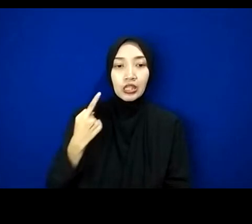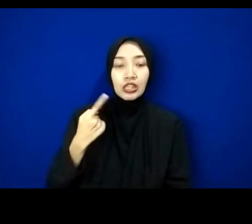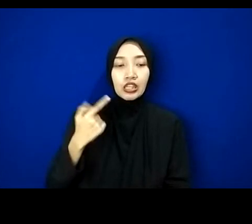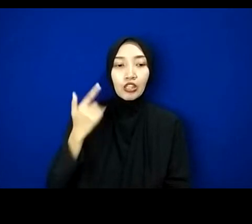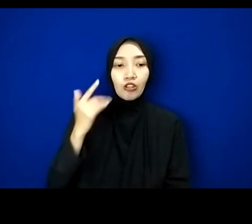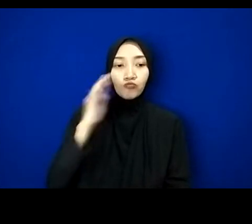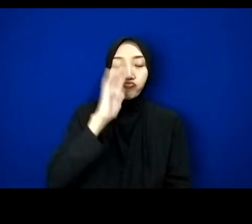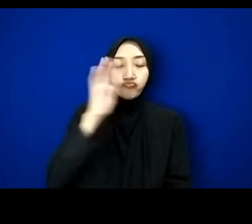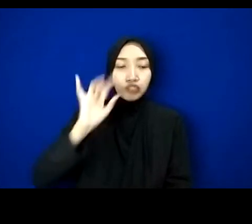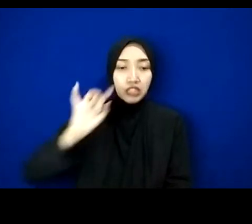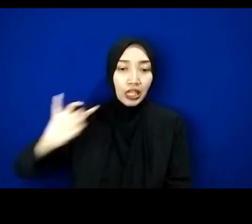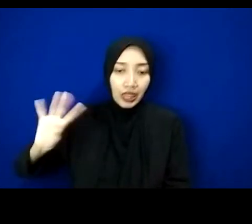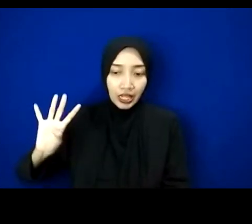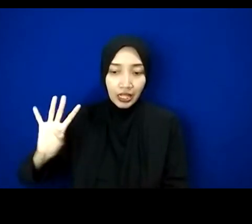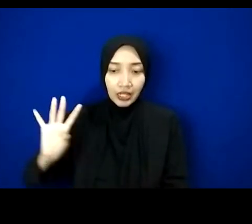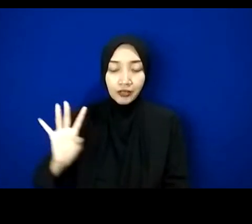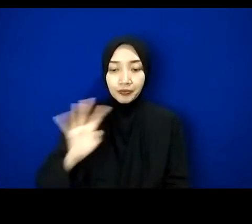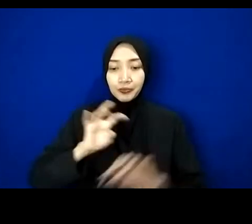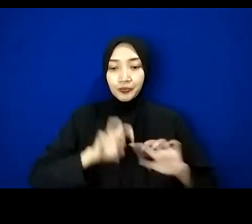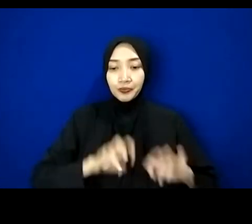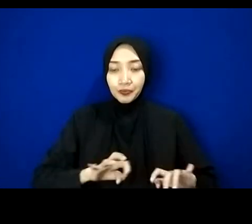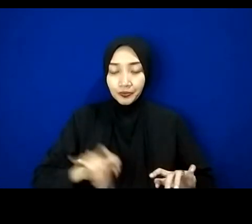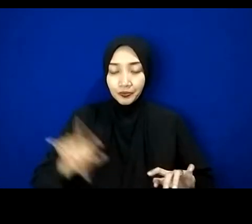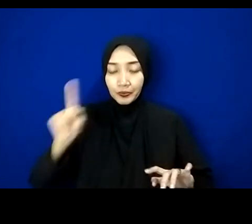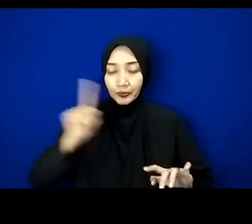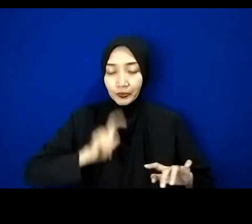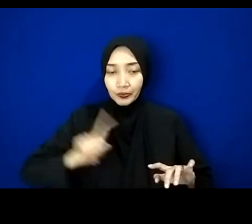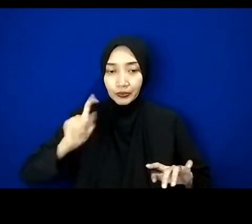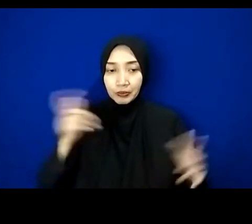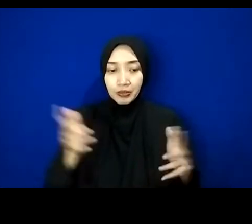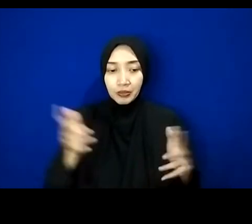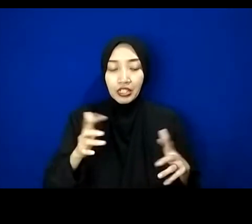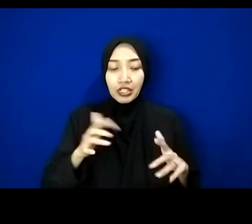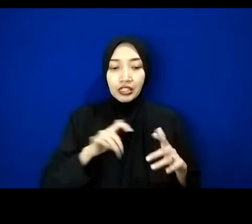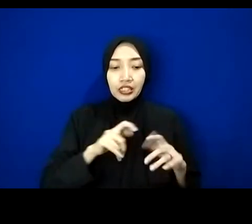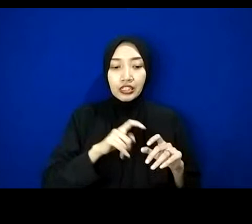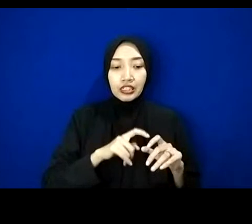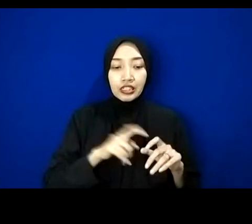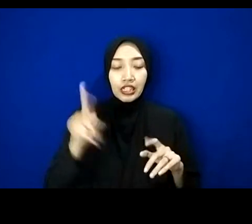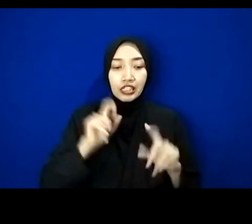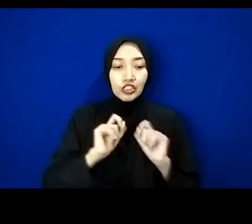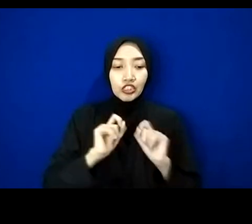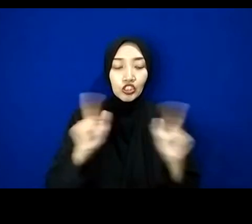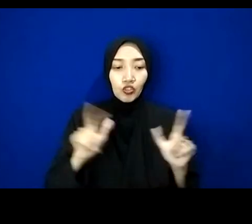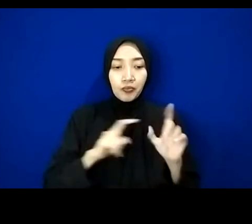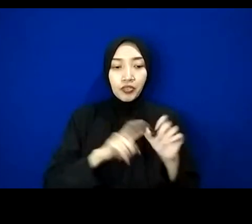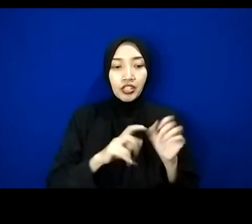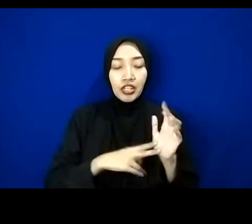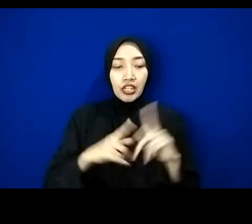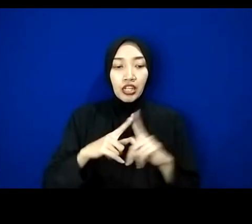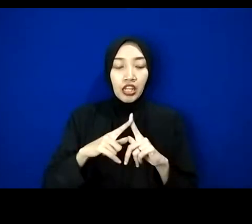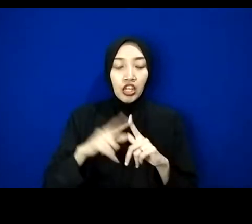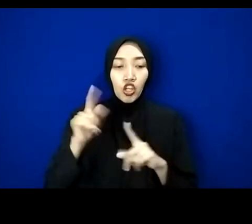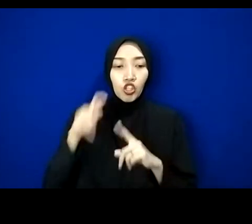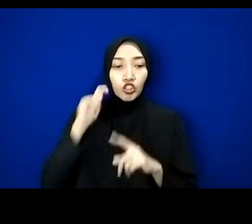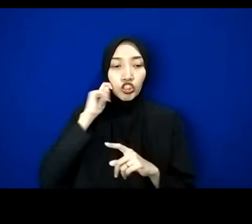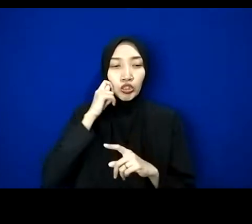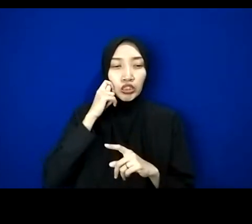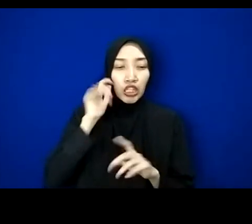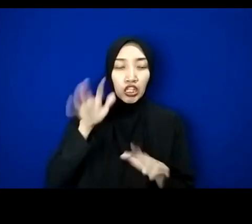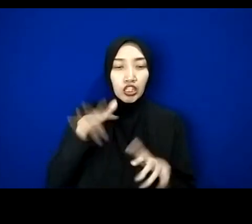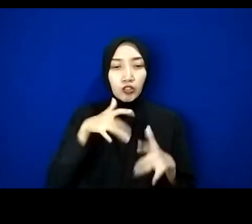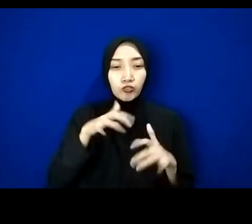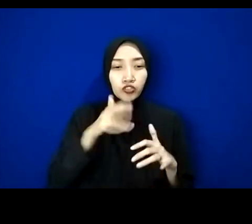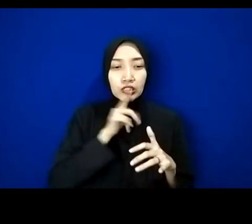in the Q&A column. And if you difficult to write in English, don't worry, you can write in